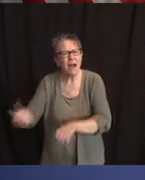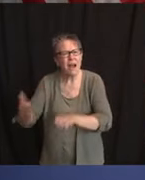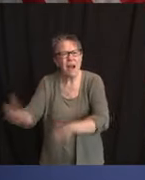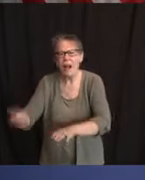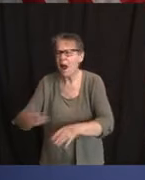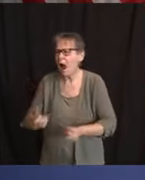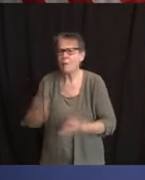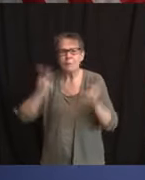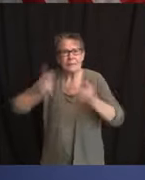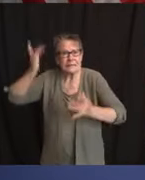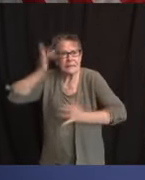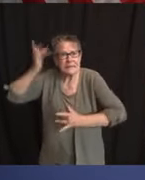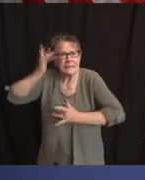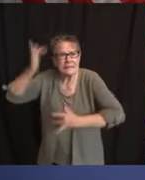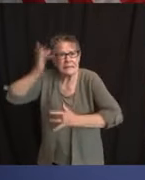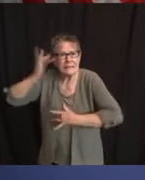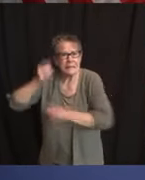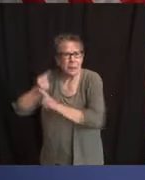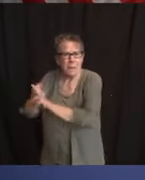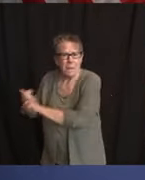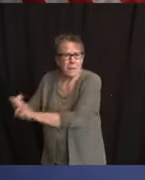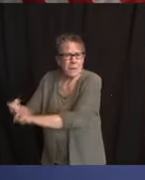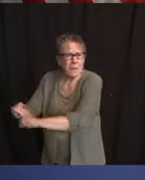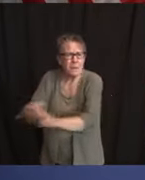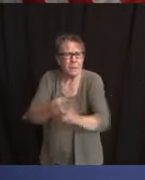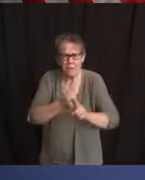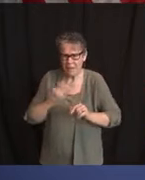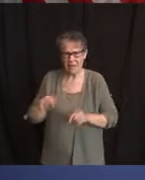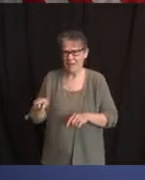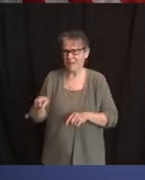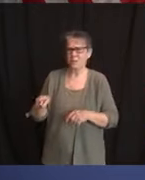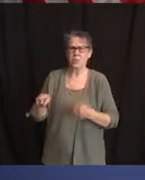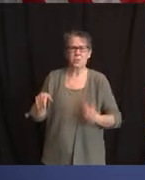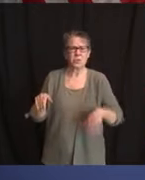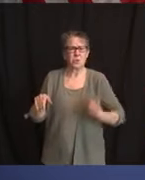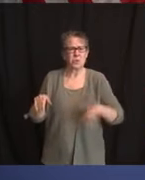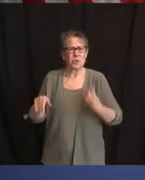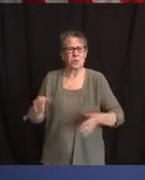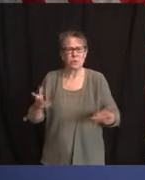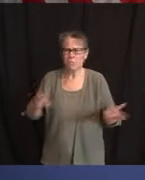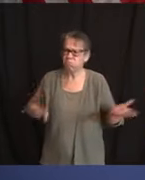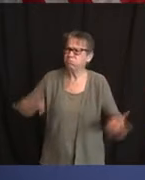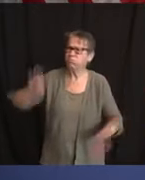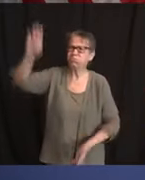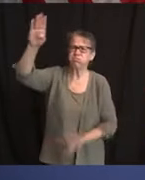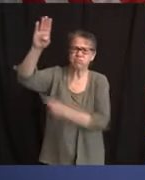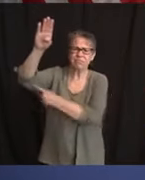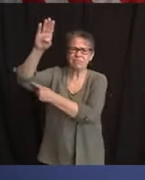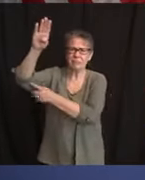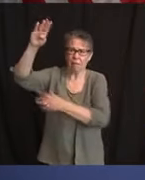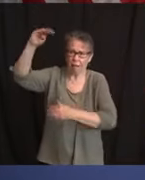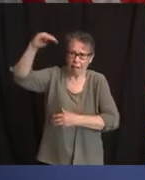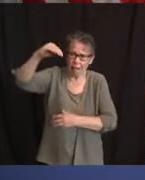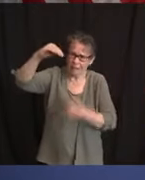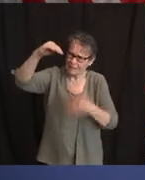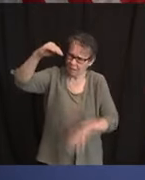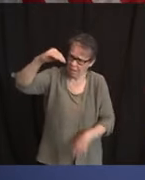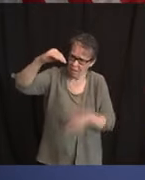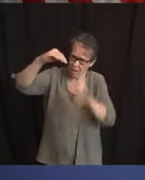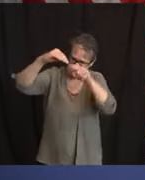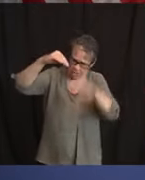And parents are not bashful. I've heard from seniors themselves. You heard Lamont Repelet sitting here as the commissioner of the Department